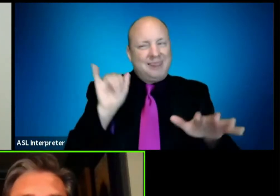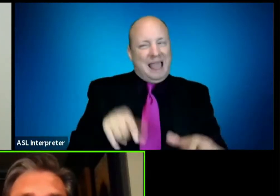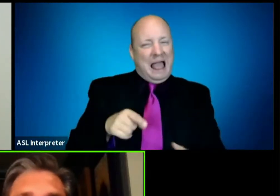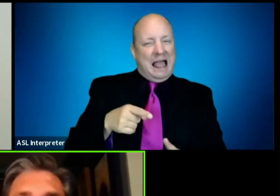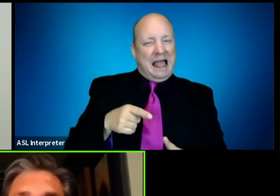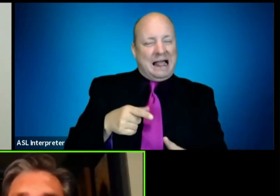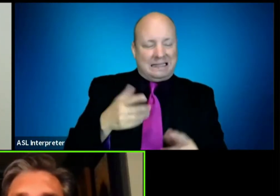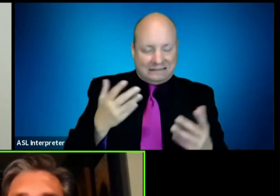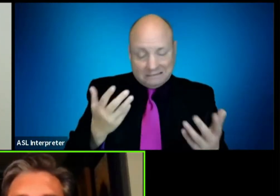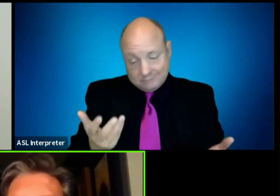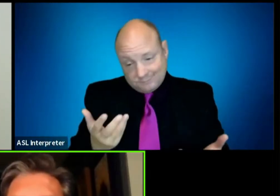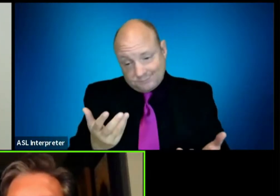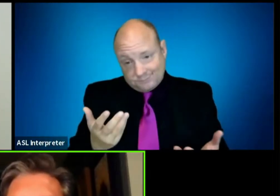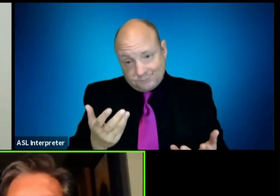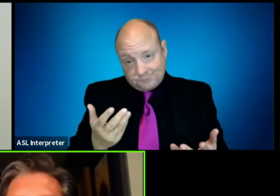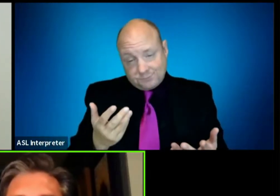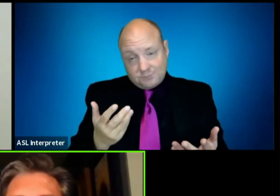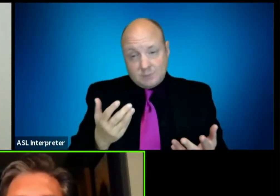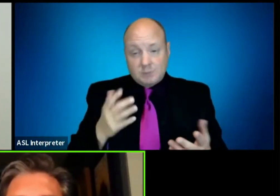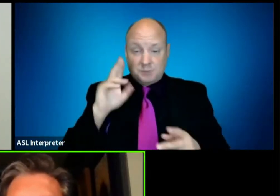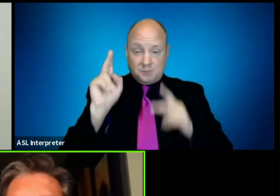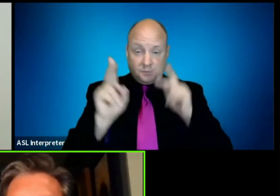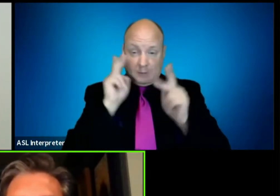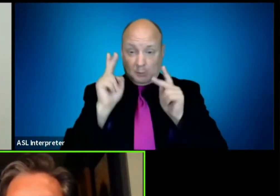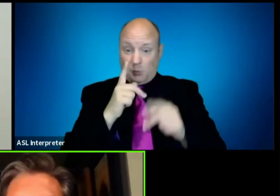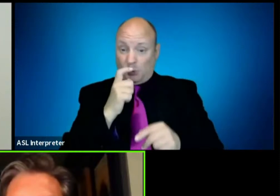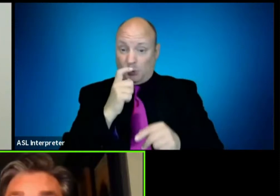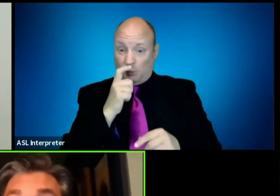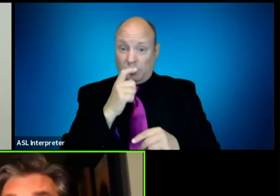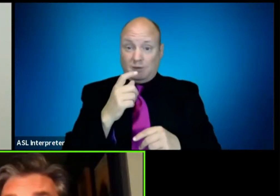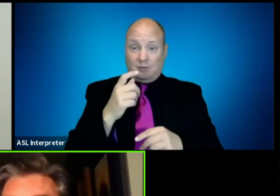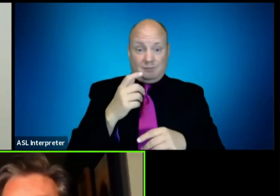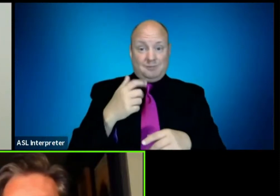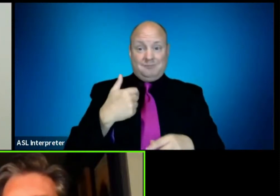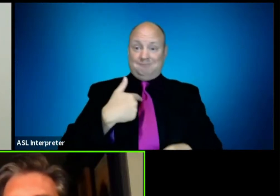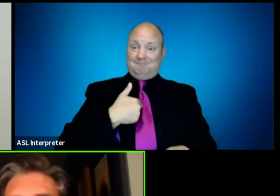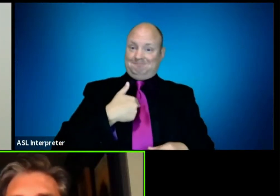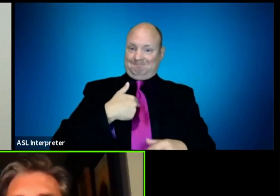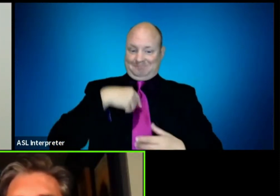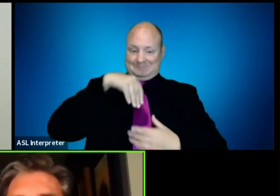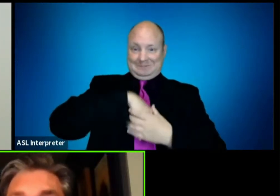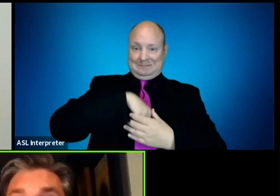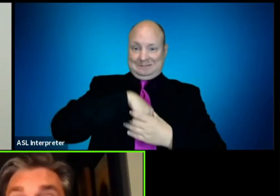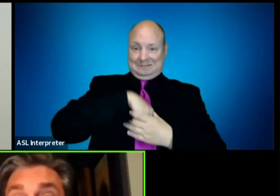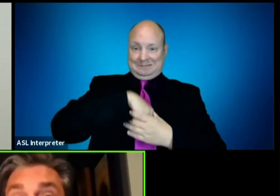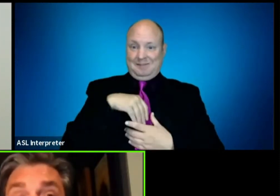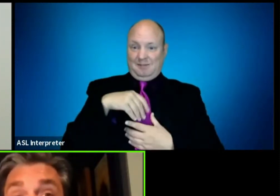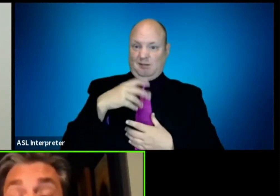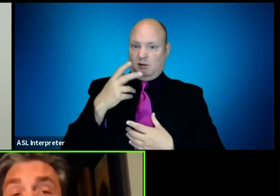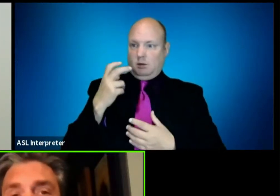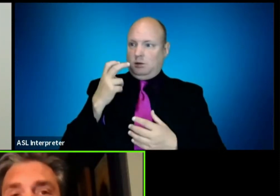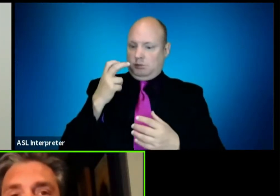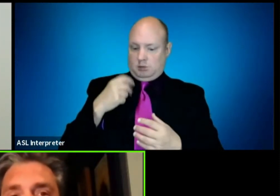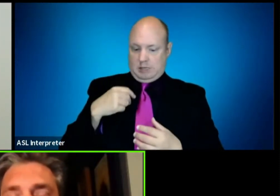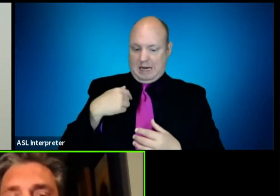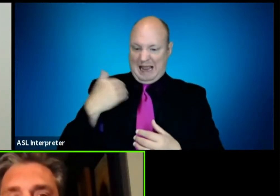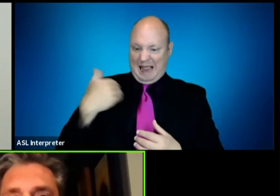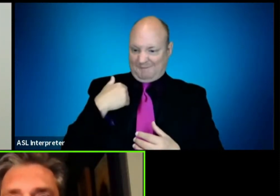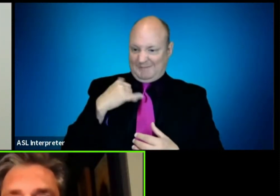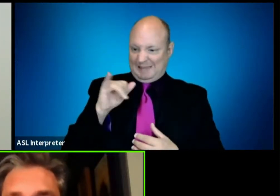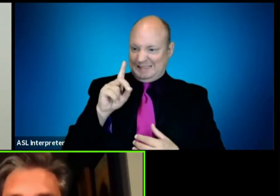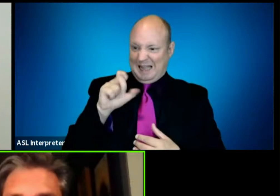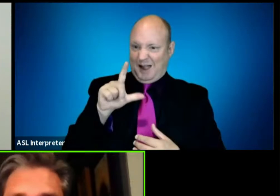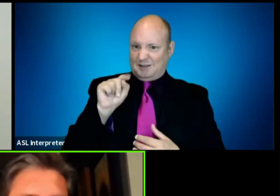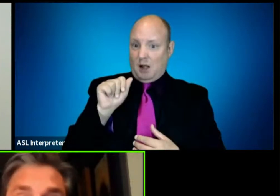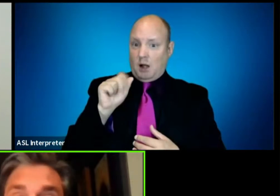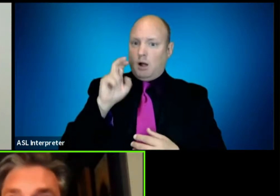person. Folks who are infected carry about 1,000 times more virus in their nose than folks did with the wild type variant